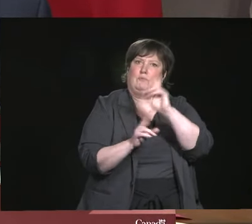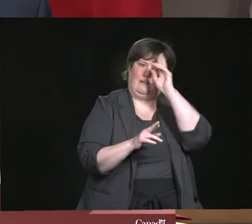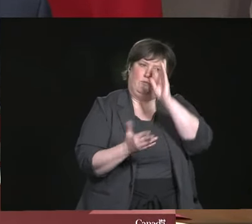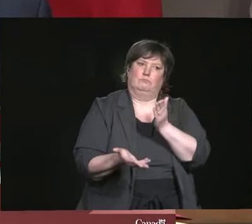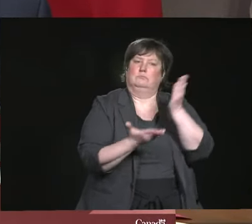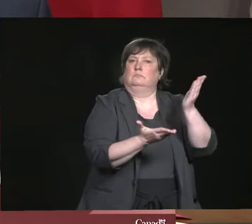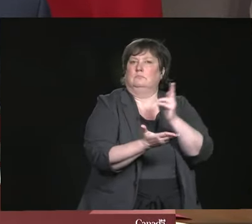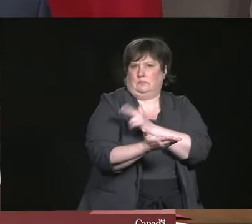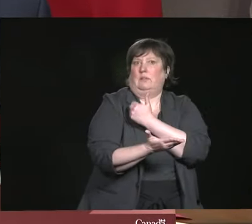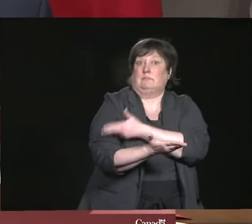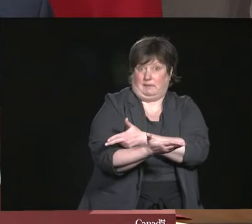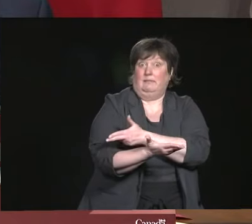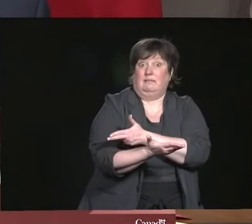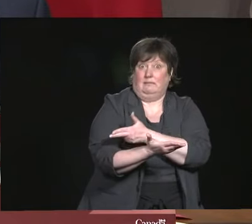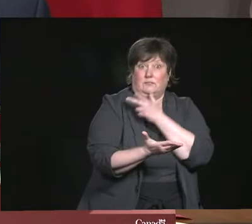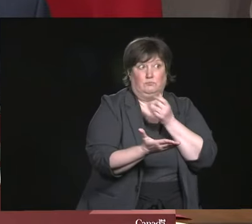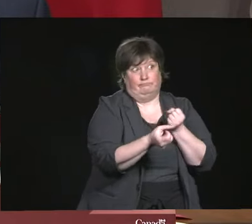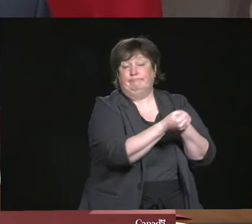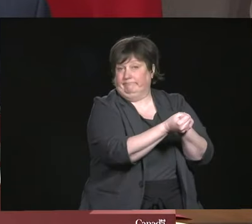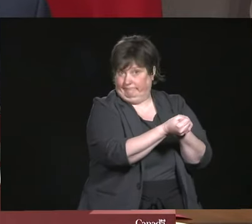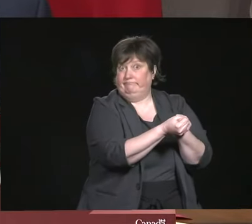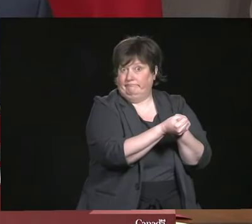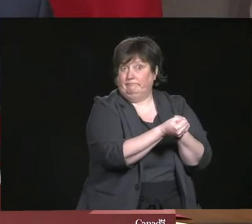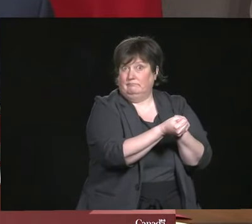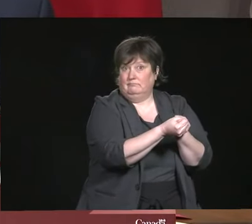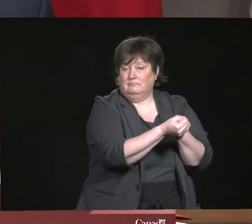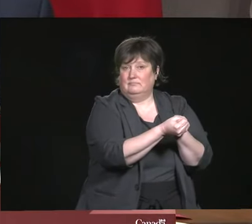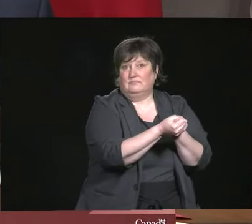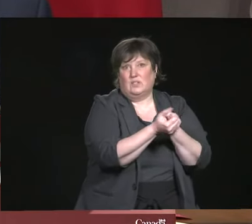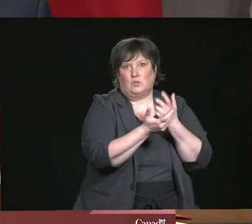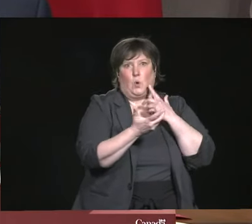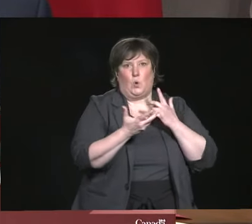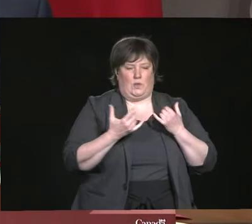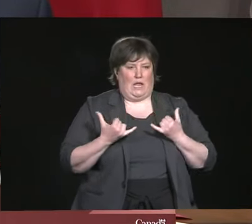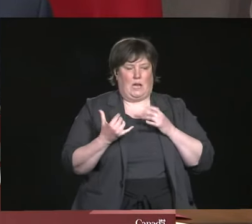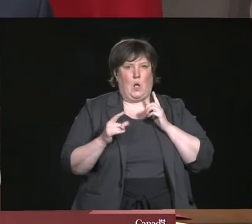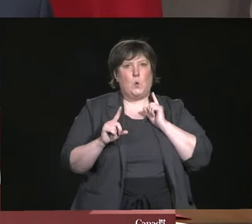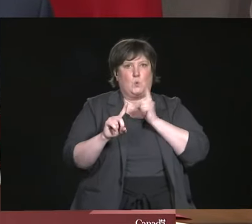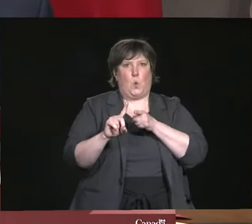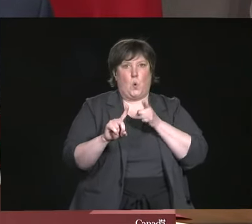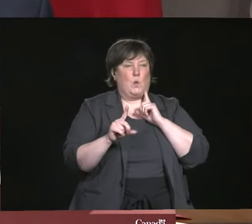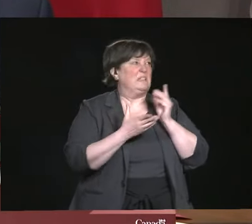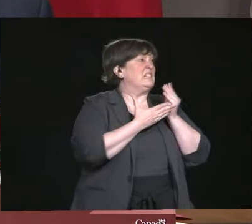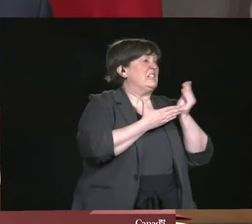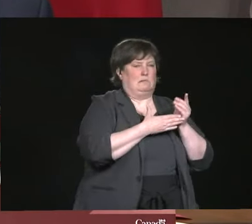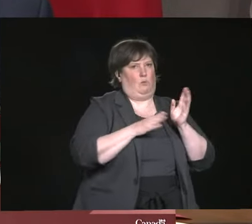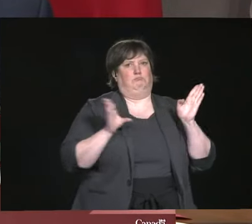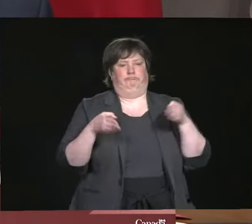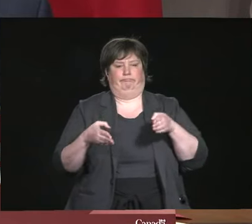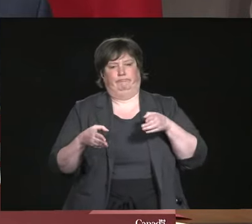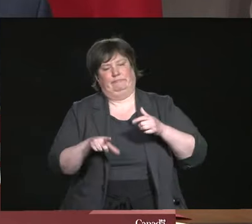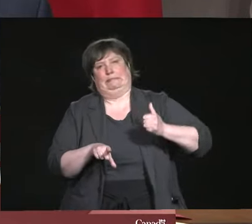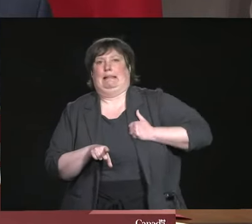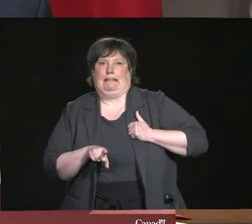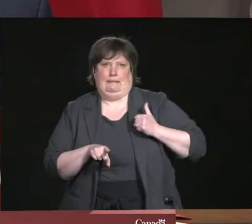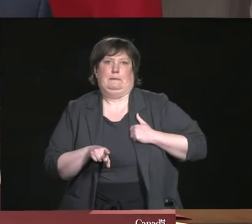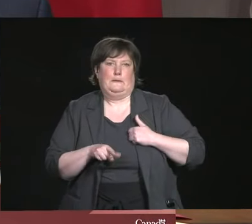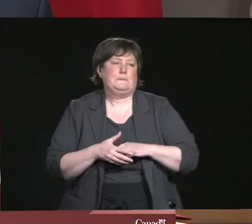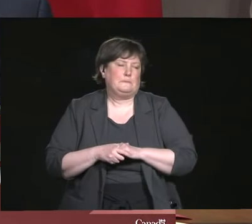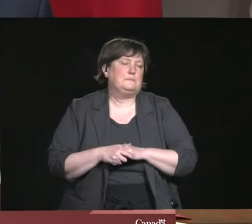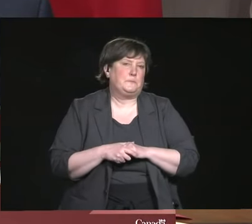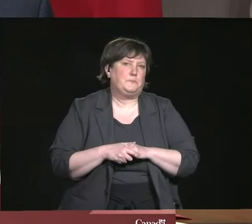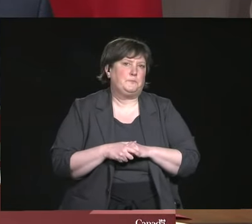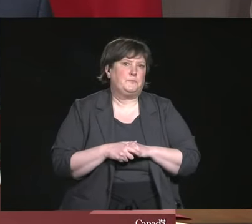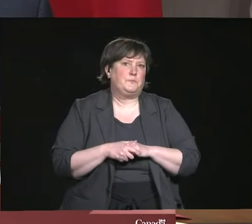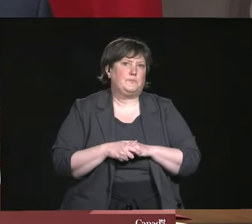system. And so that is our number one objective. In the long term, if we're in a position to build up such significant domestic